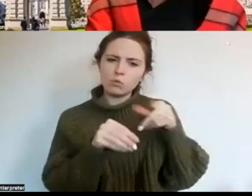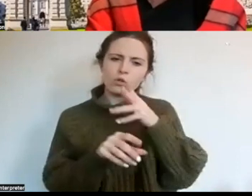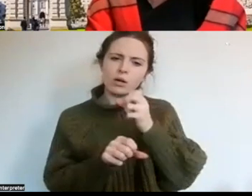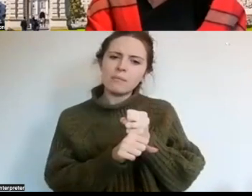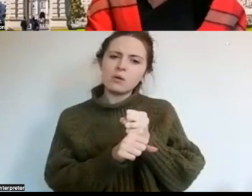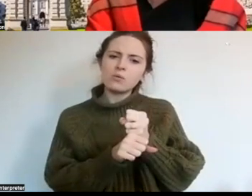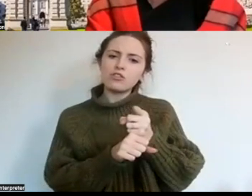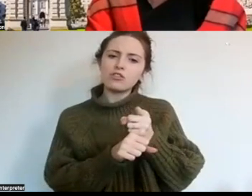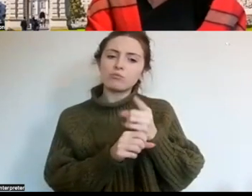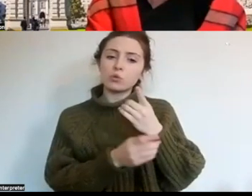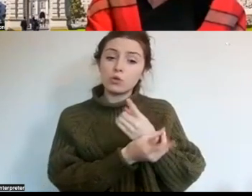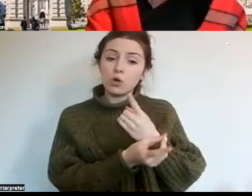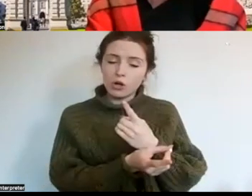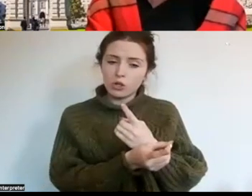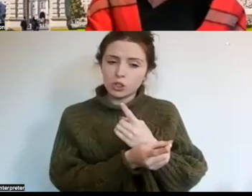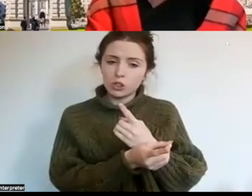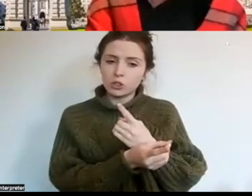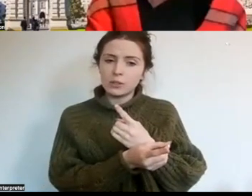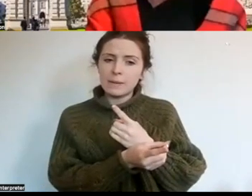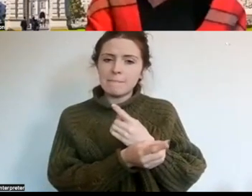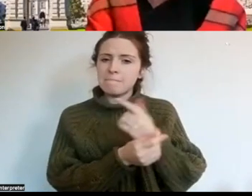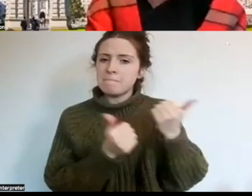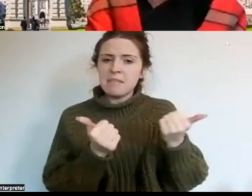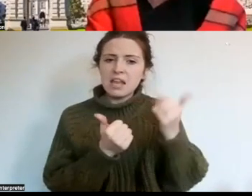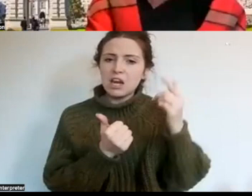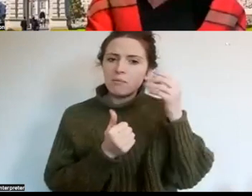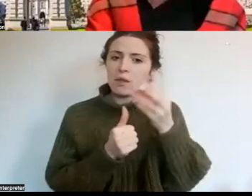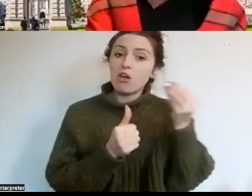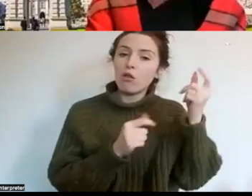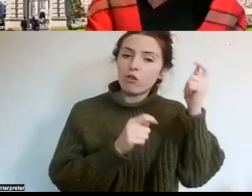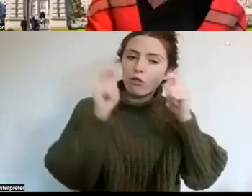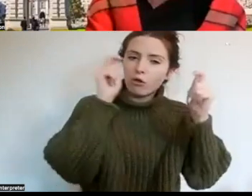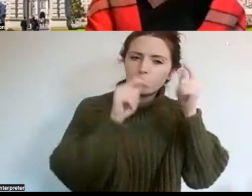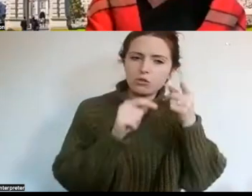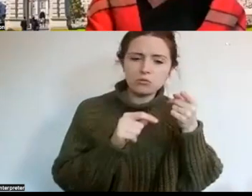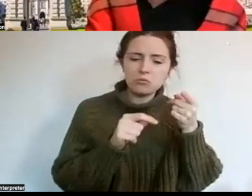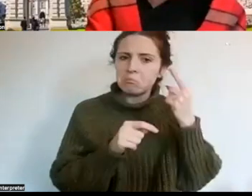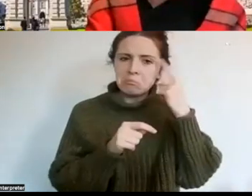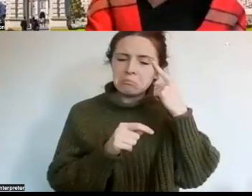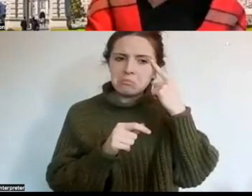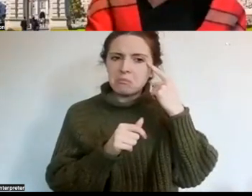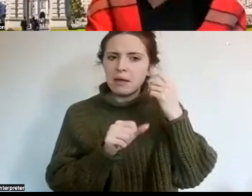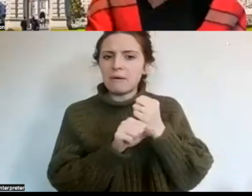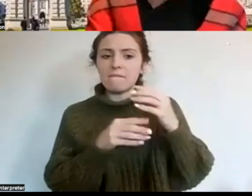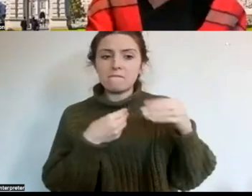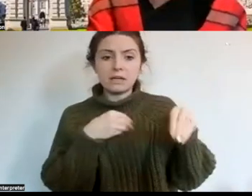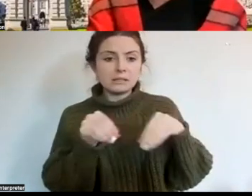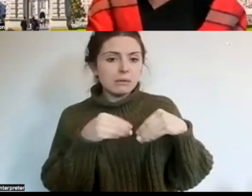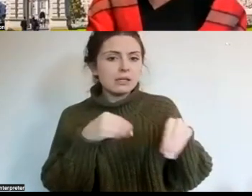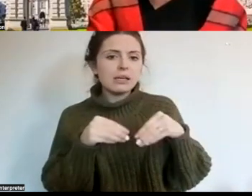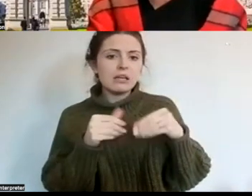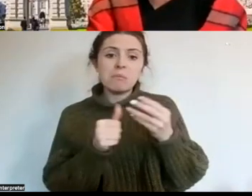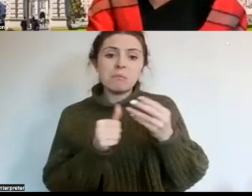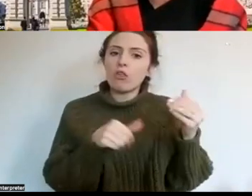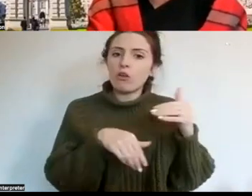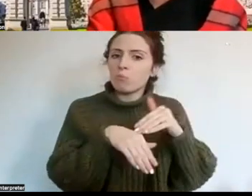about the palliative care. Are there other thoughts you have in relation to maybe flexibility or any of the other issues we've touched